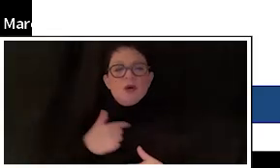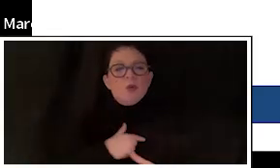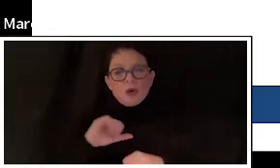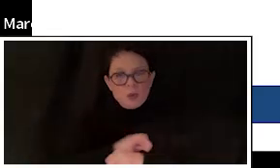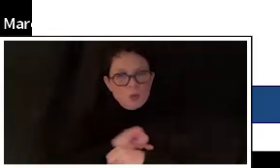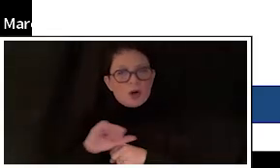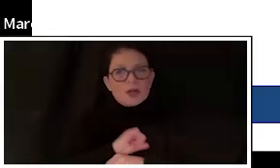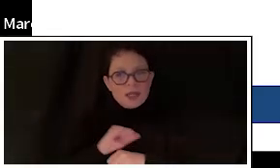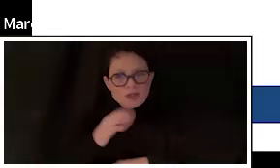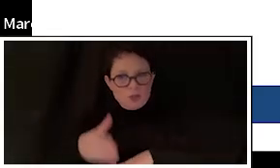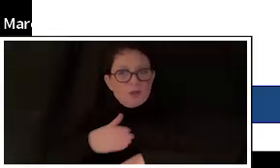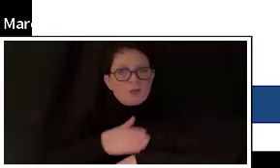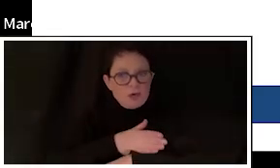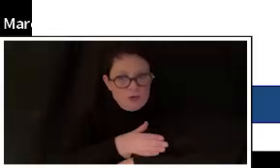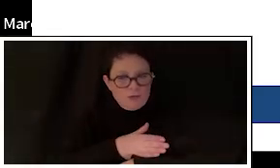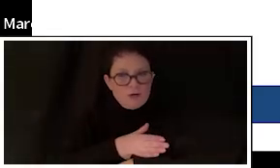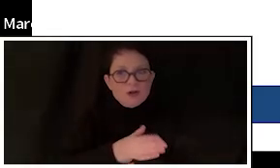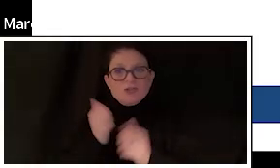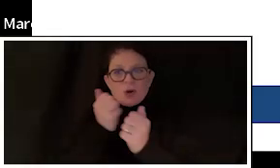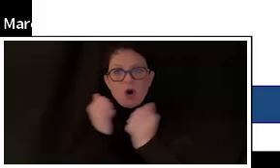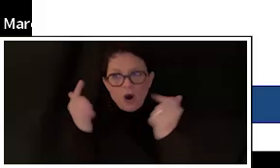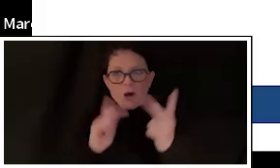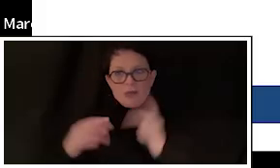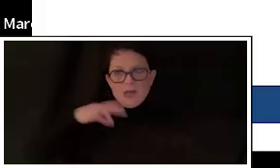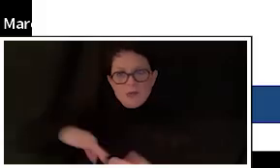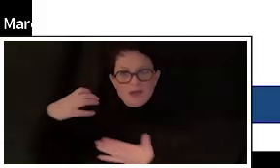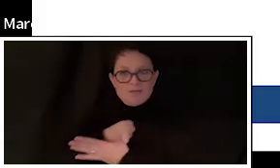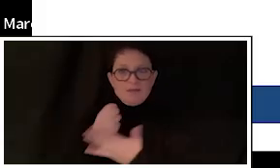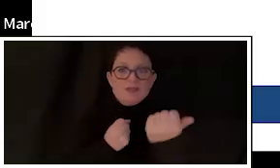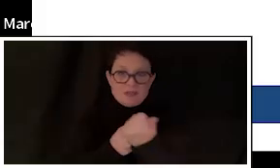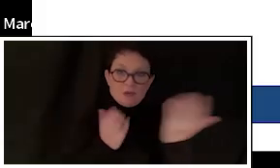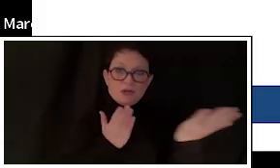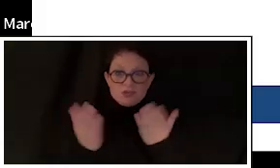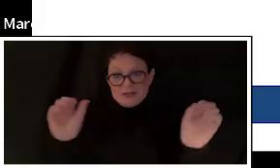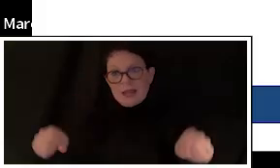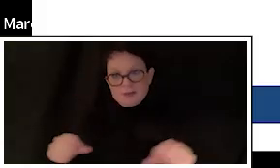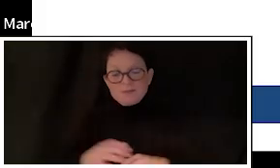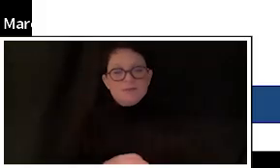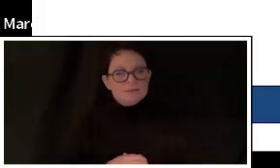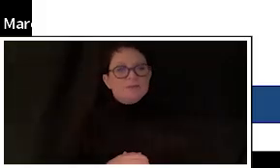fix this so that everyone has the benefit of having this support service.